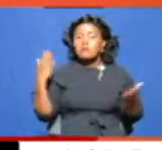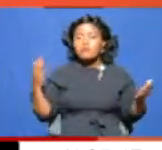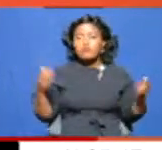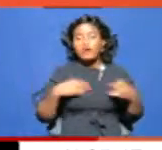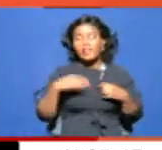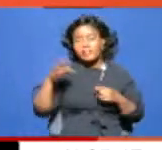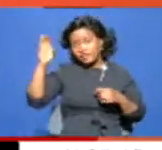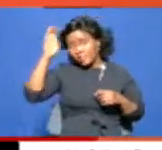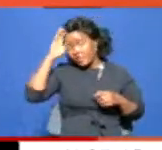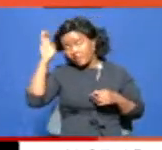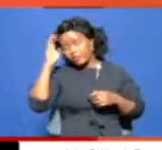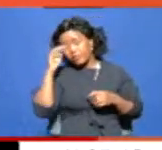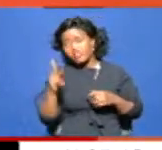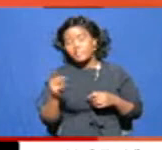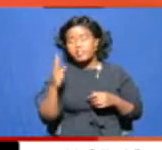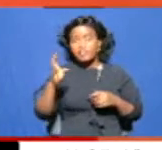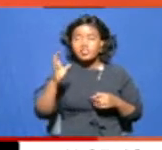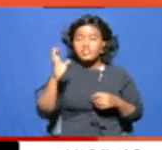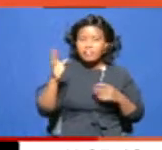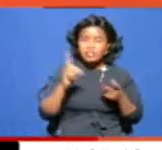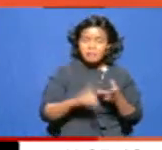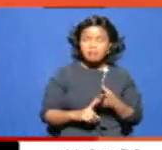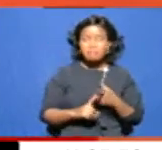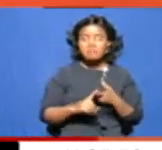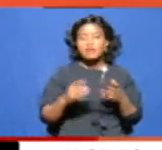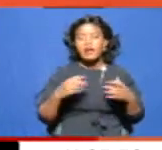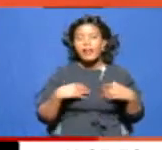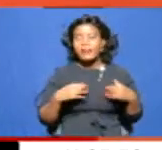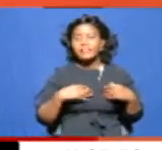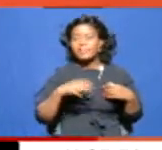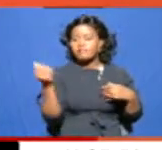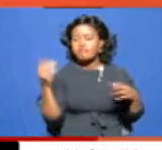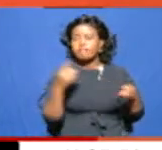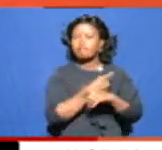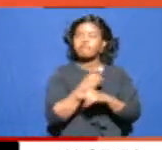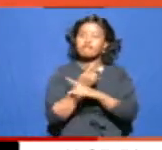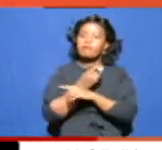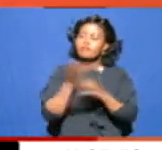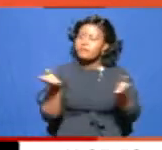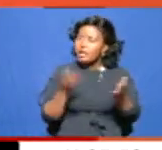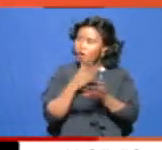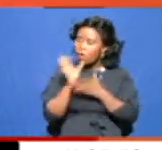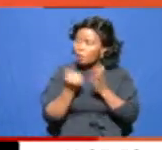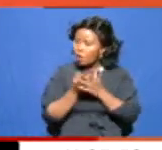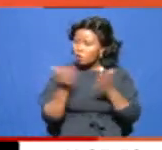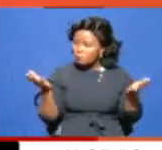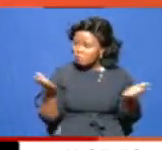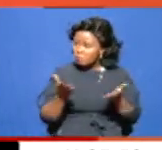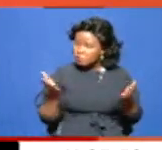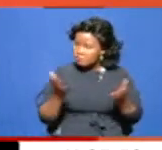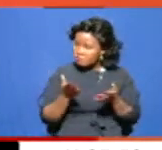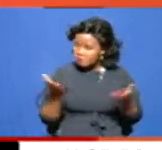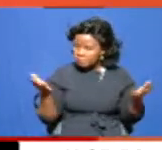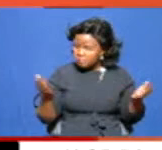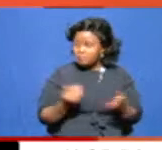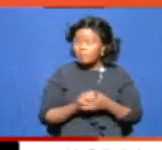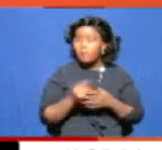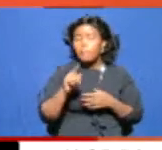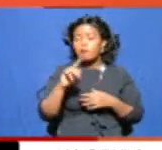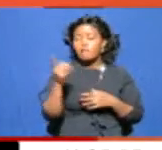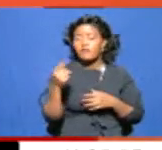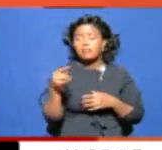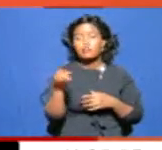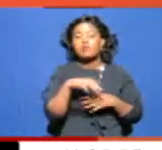the Motcoms, we had the Rivertechs, the Alaskans. Mm-hmm. Where are they? So I think for me, the first thing we need to do, we need to reinvent the